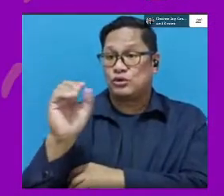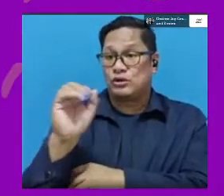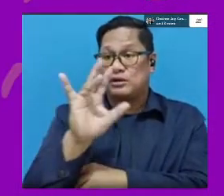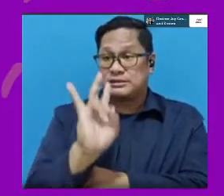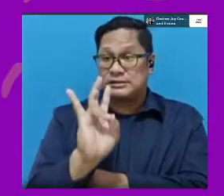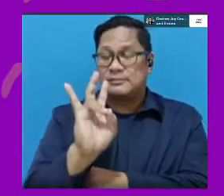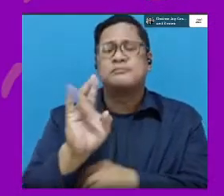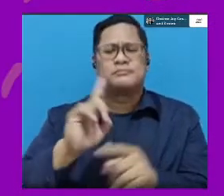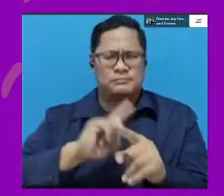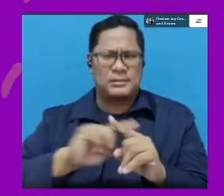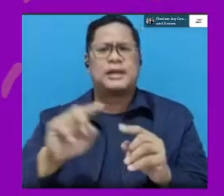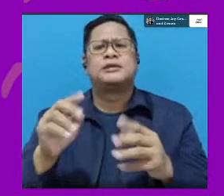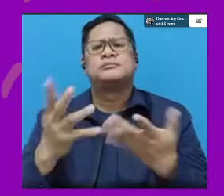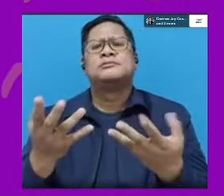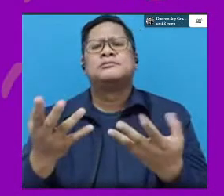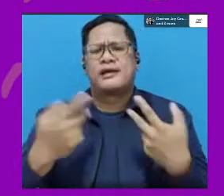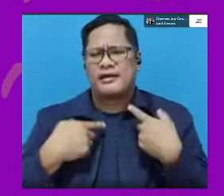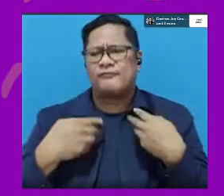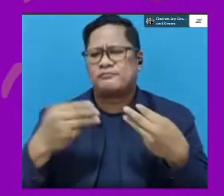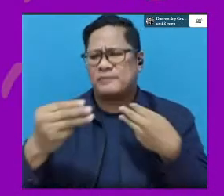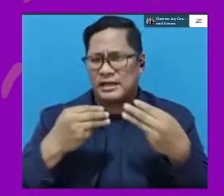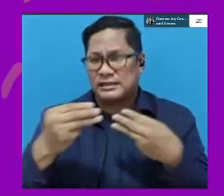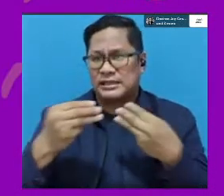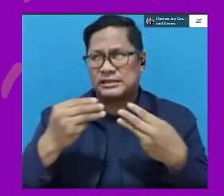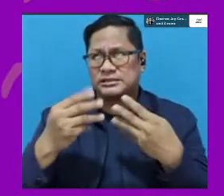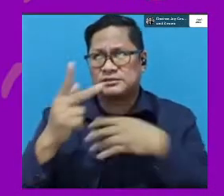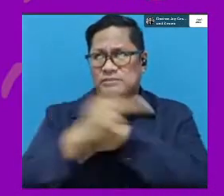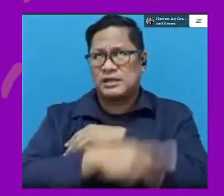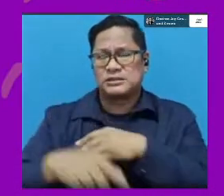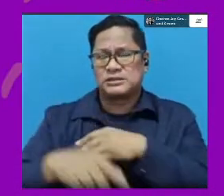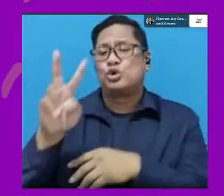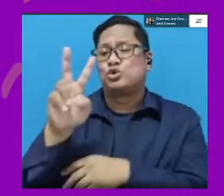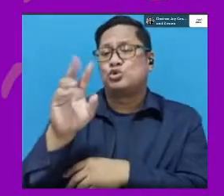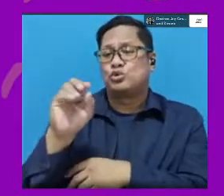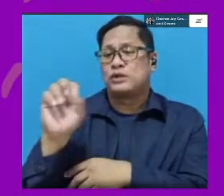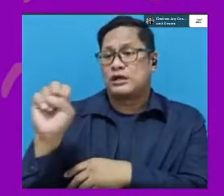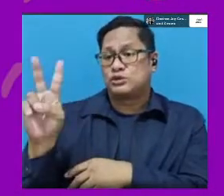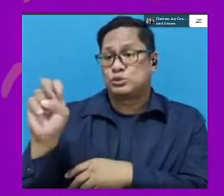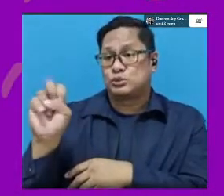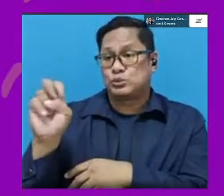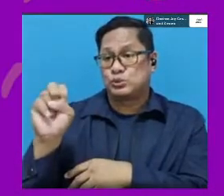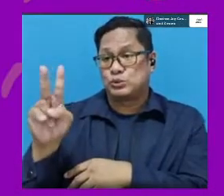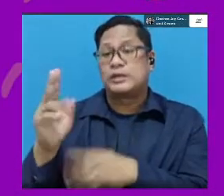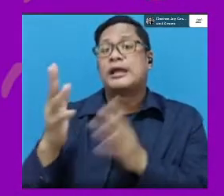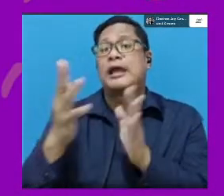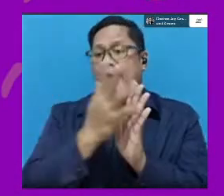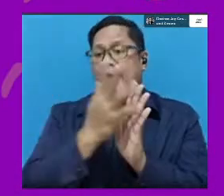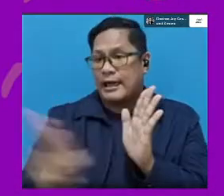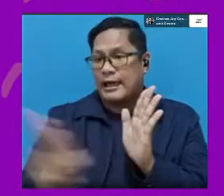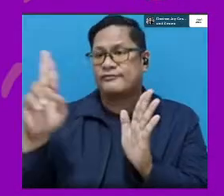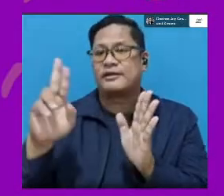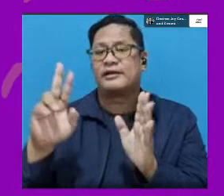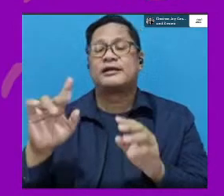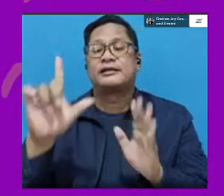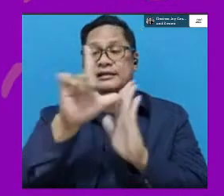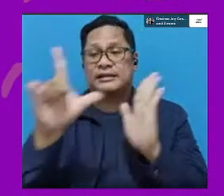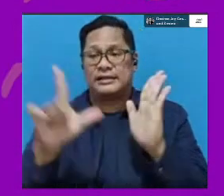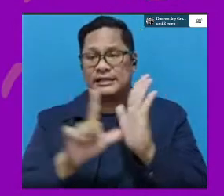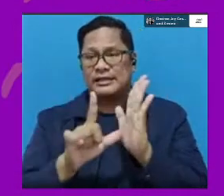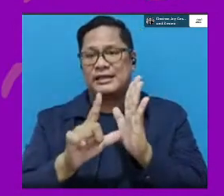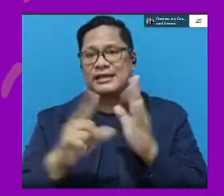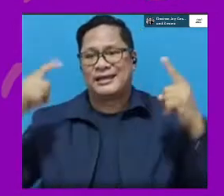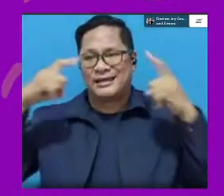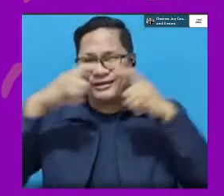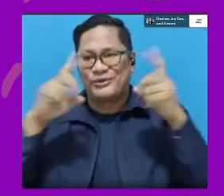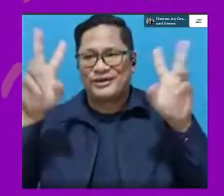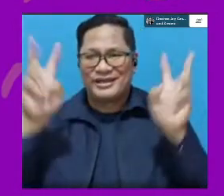actually it operated as a province only in 2012 after the legal complications and the legal